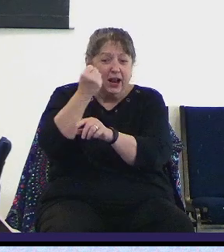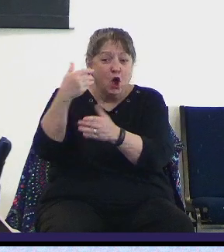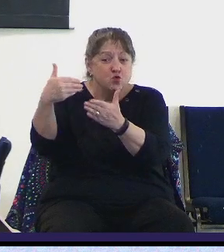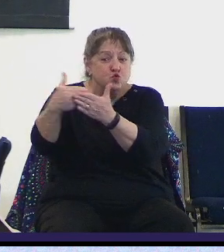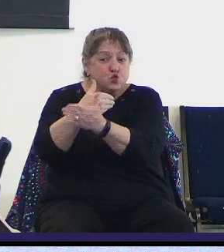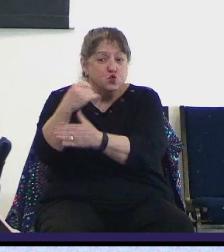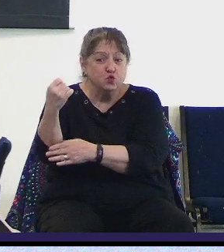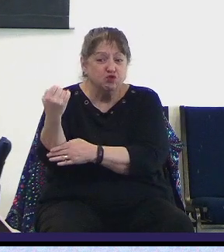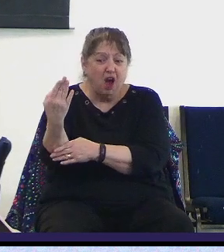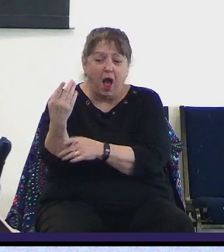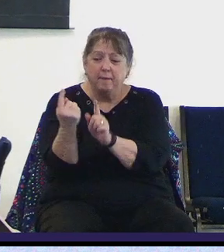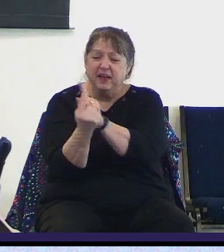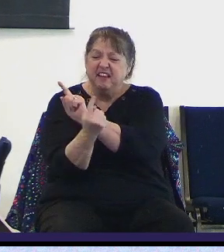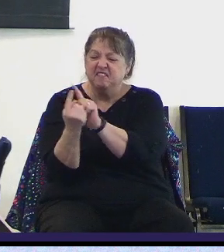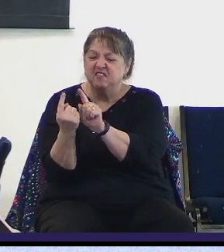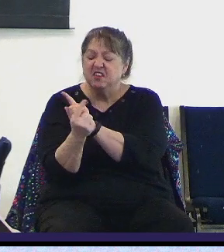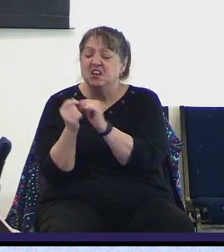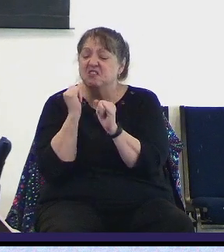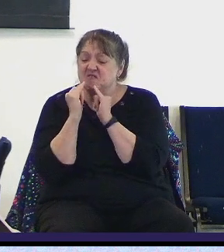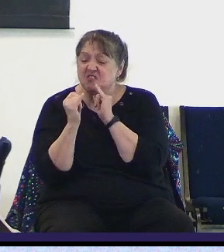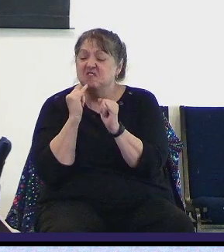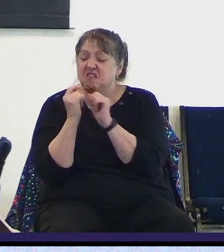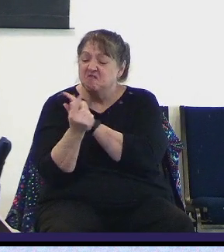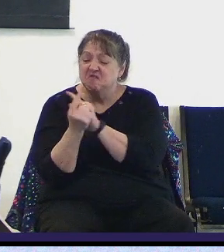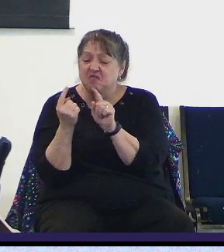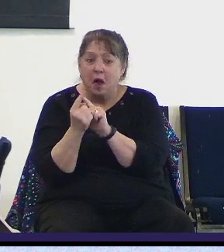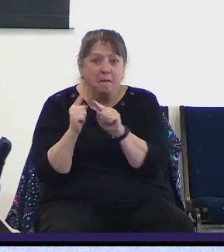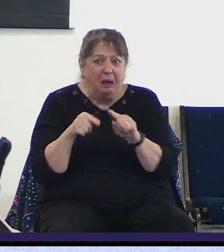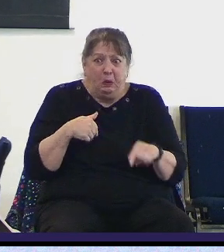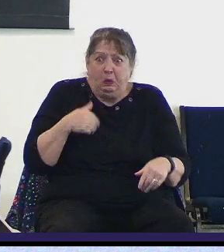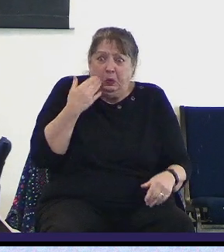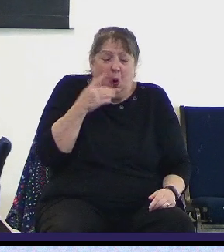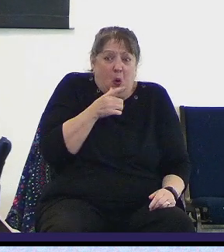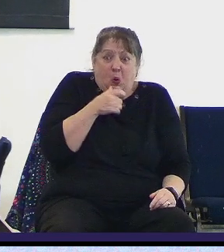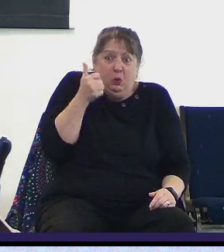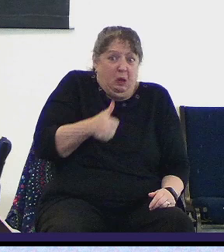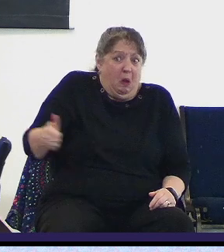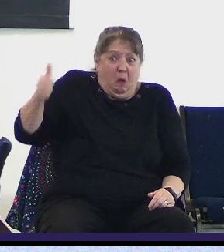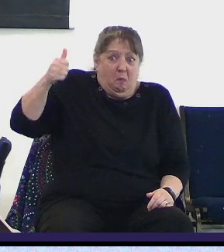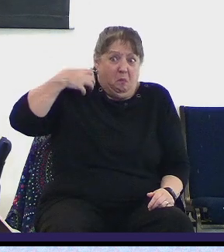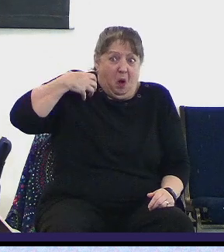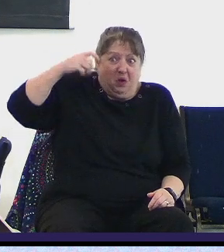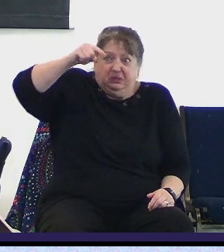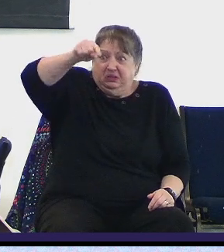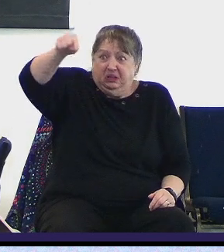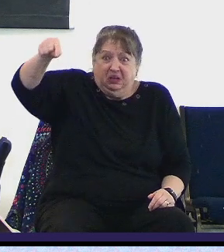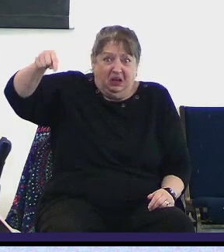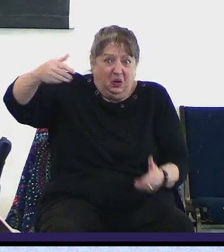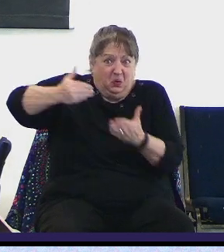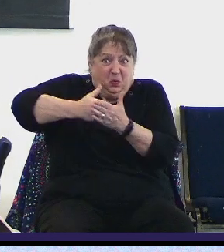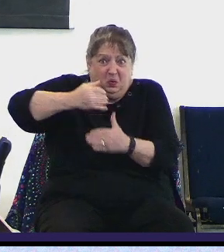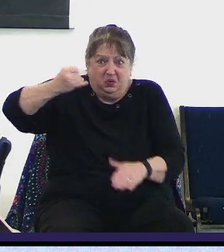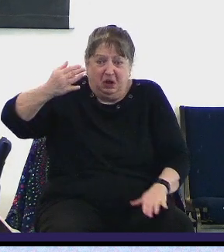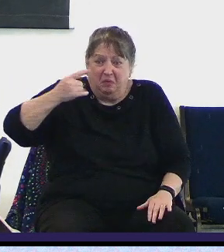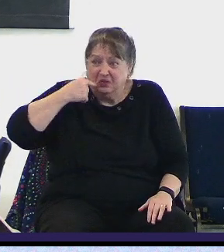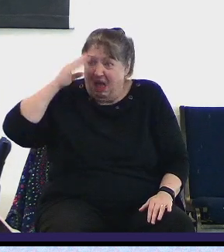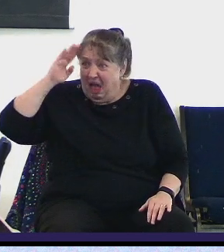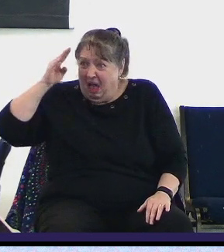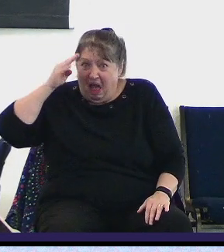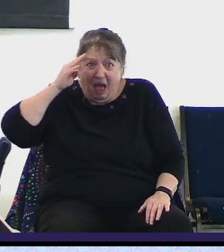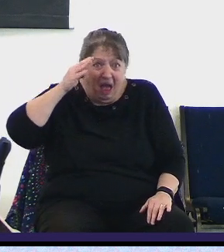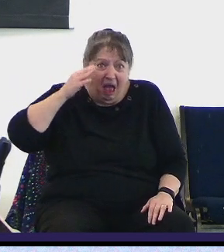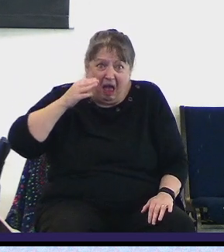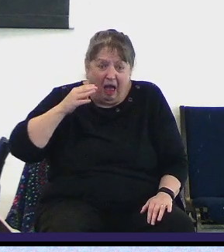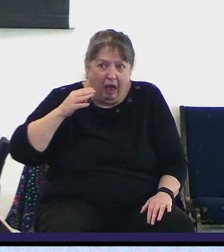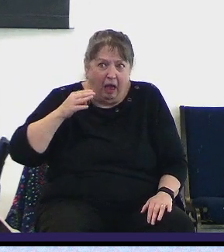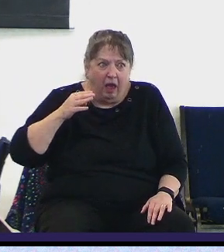met the people who interviewed you, and you go there, and you don't know who's this guy, who's that guy, and you say hello to everyone, but